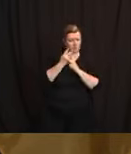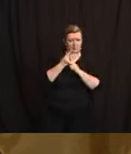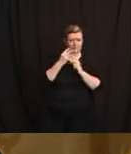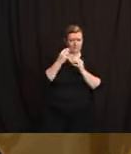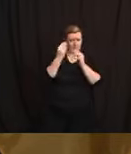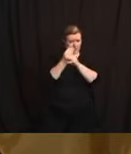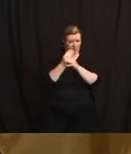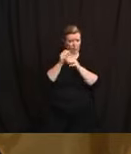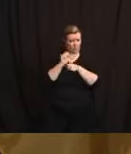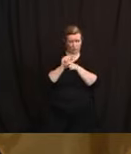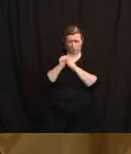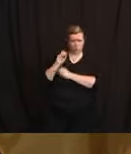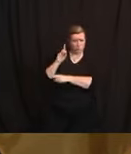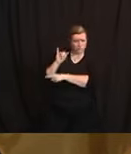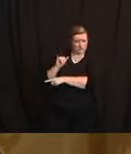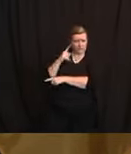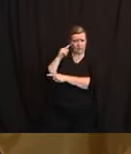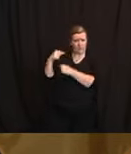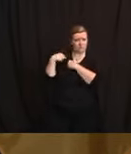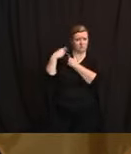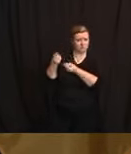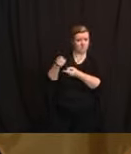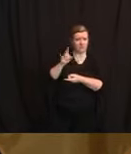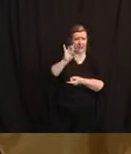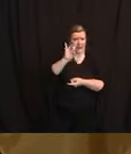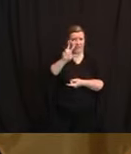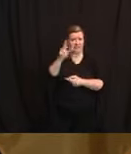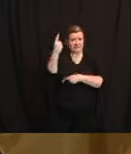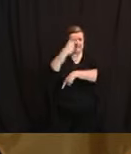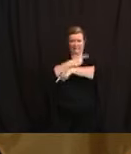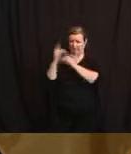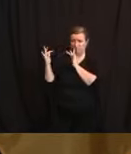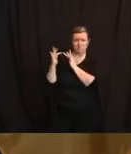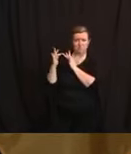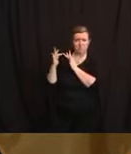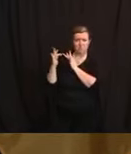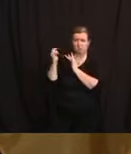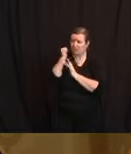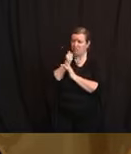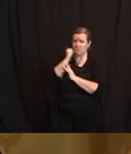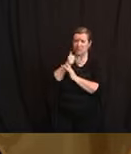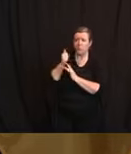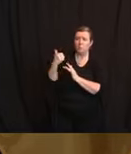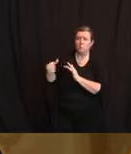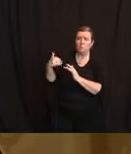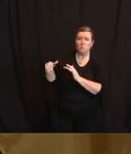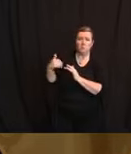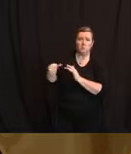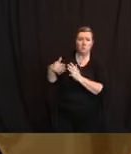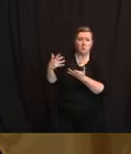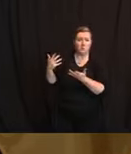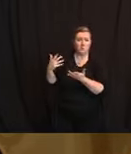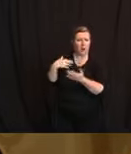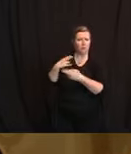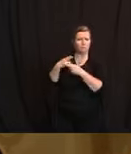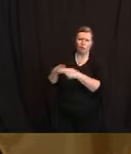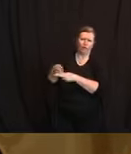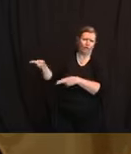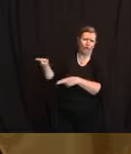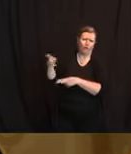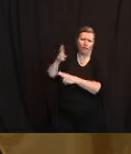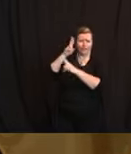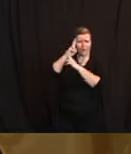phone with her for the past 83 days straight. I think it's within my authority to designate her as an honorary trooper.